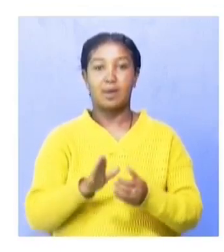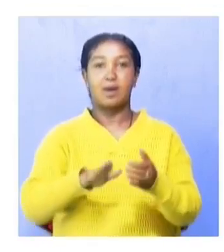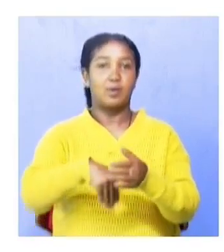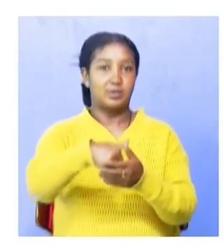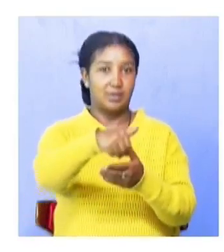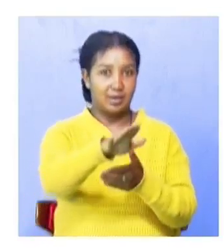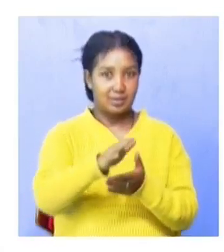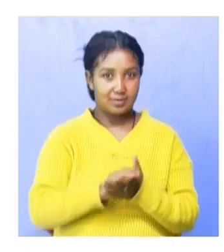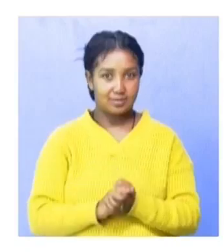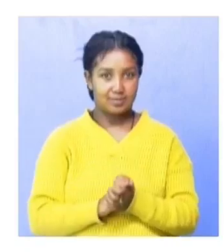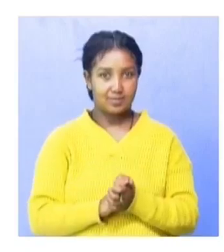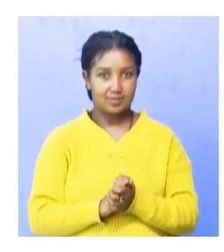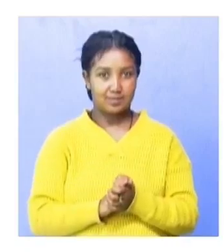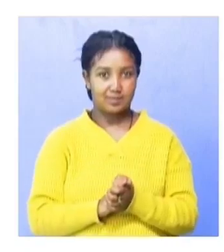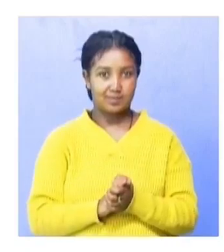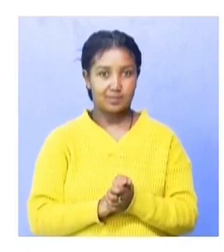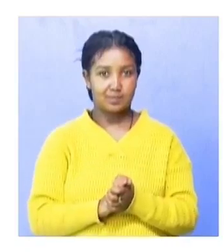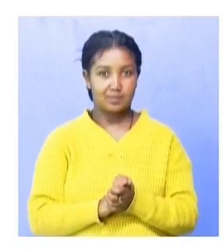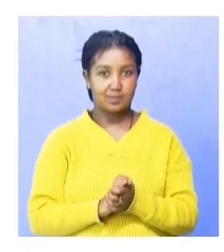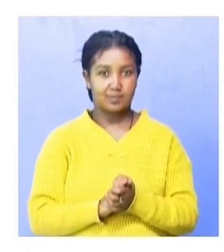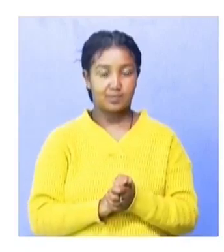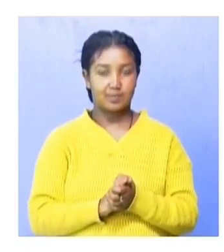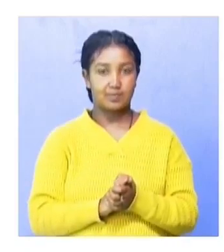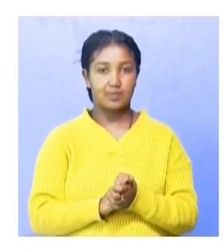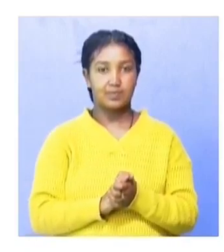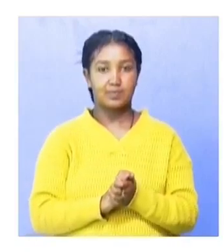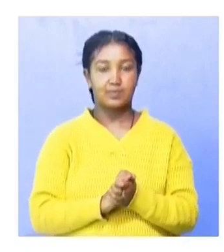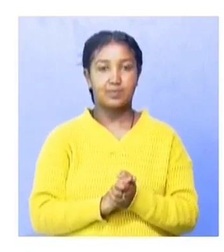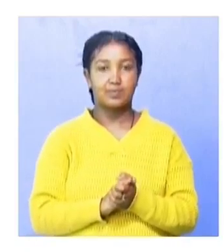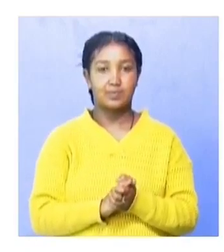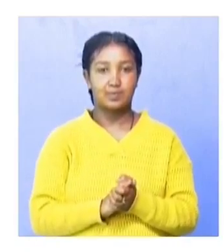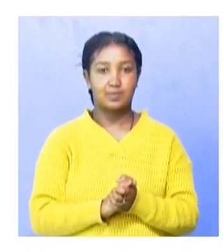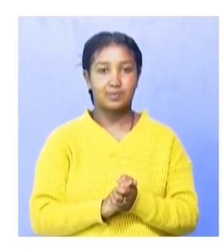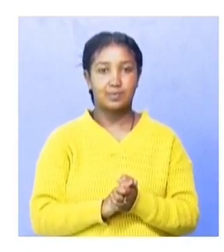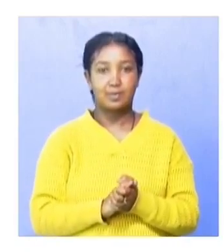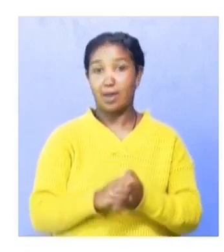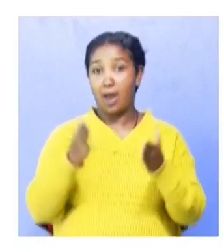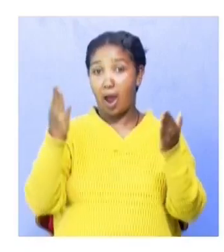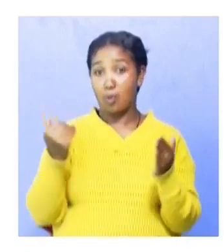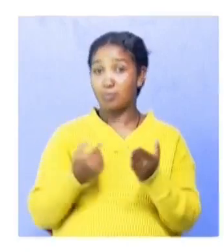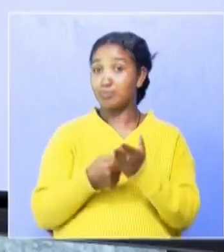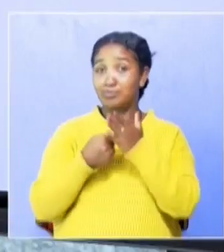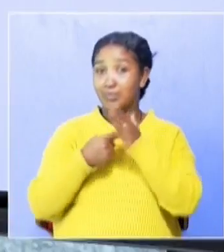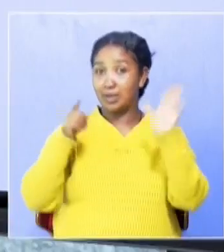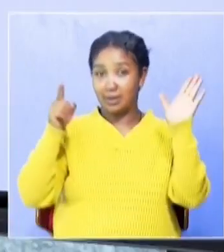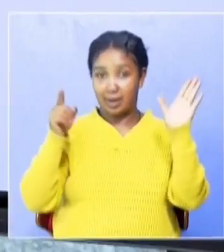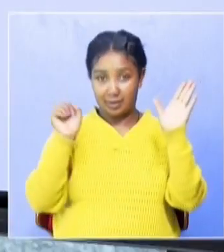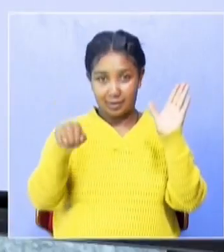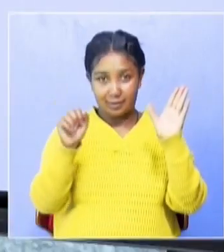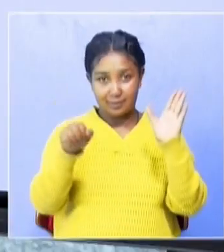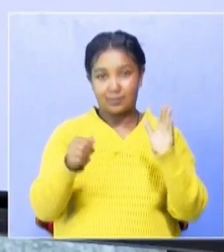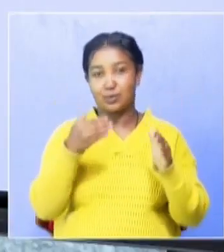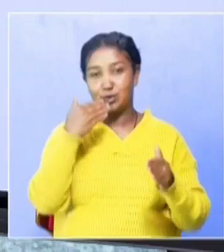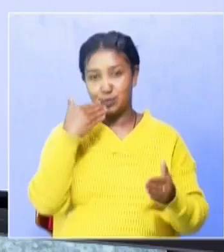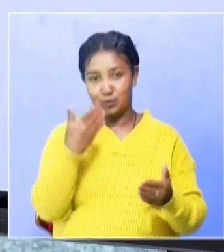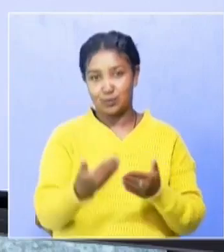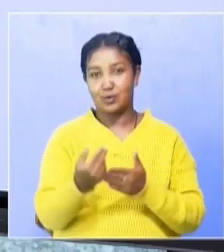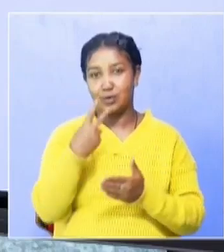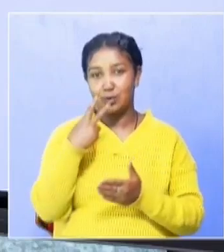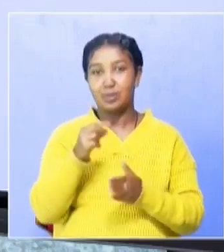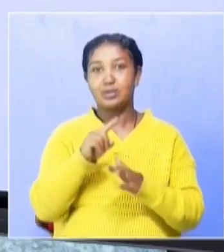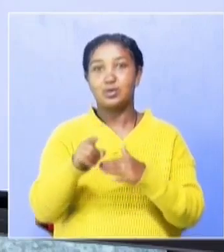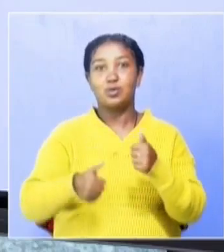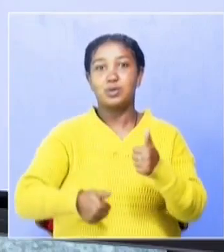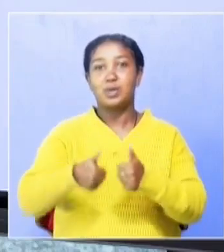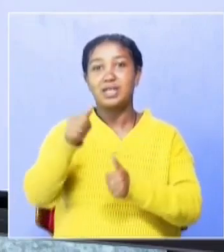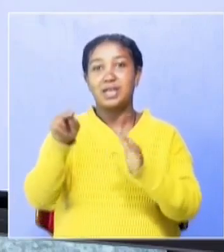outside. I hope I'm clear. Good. Look here. So which